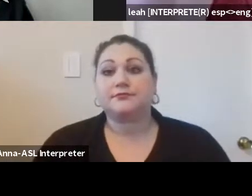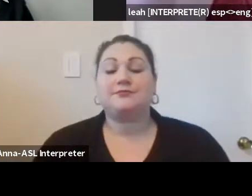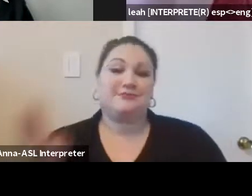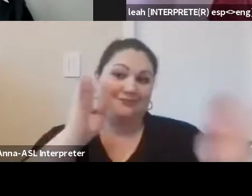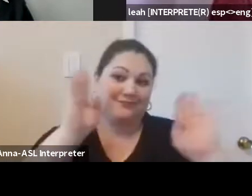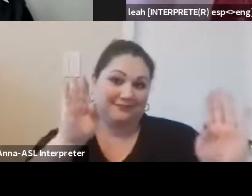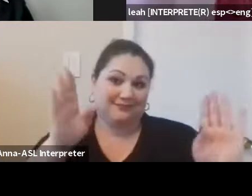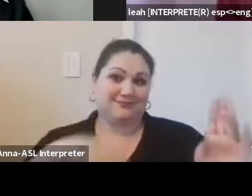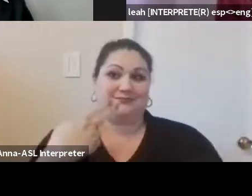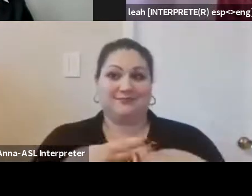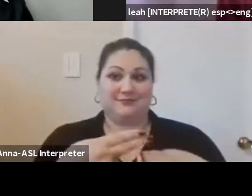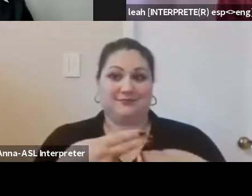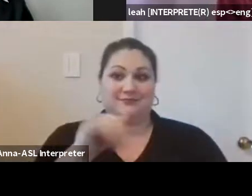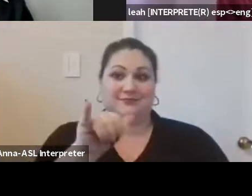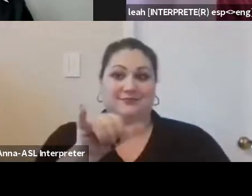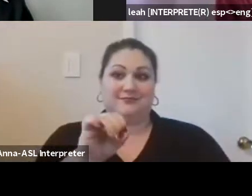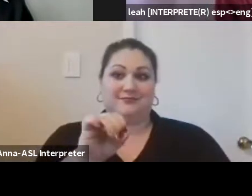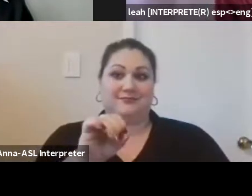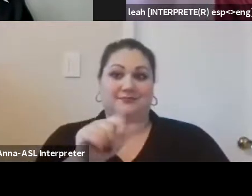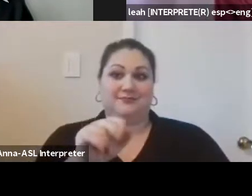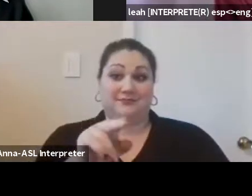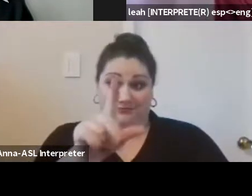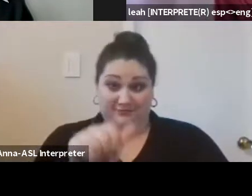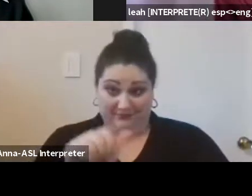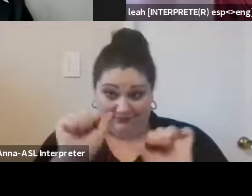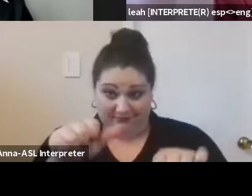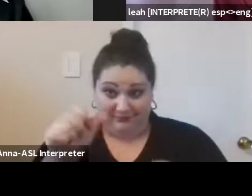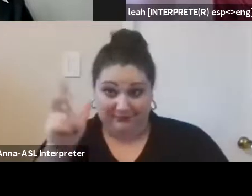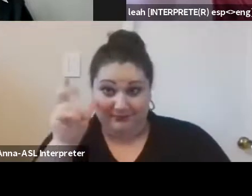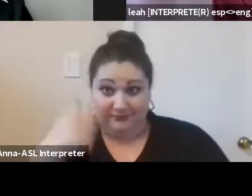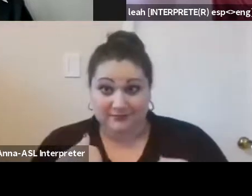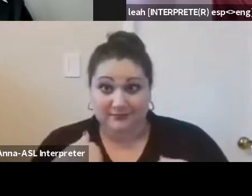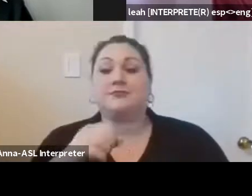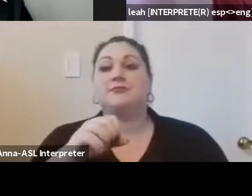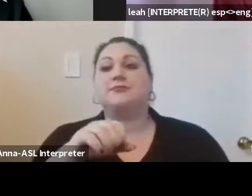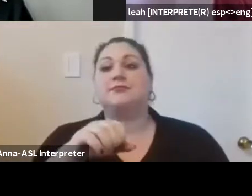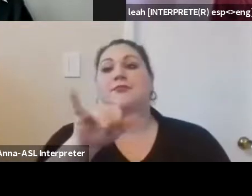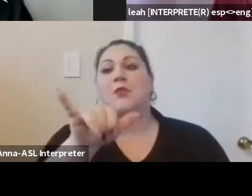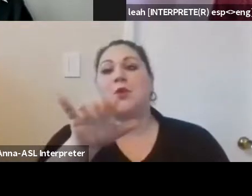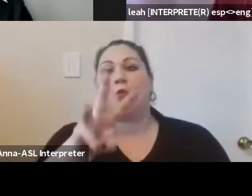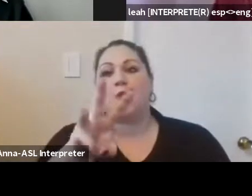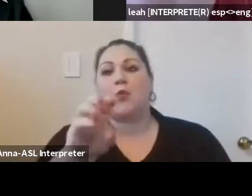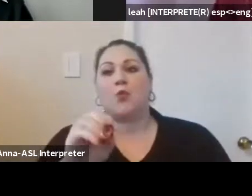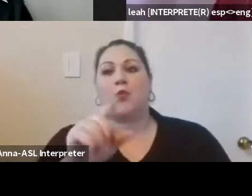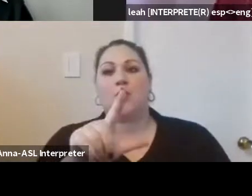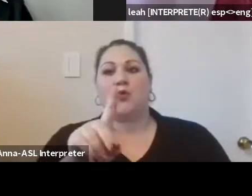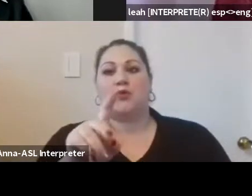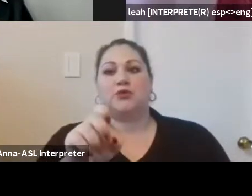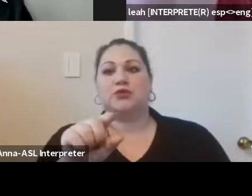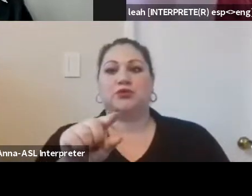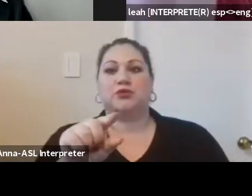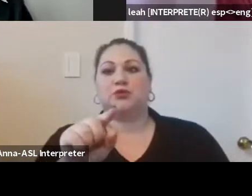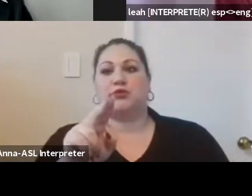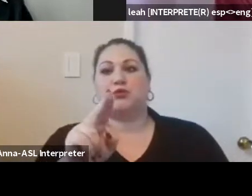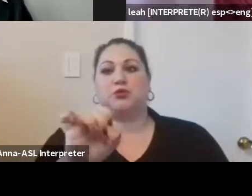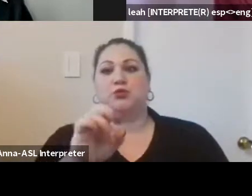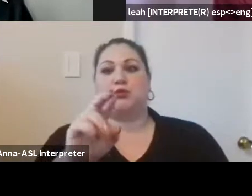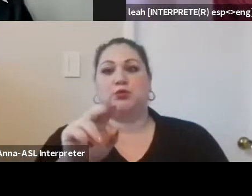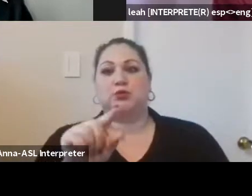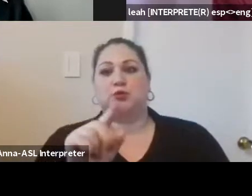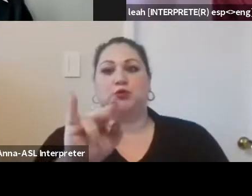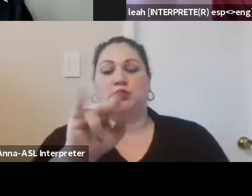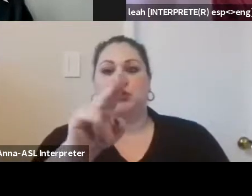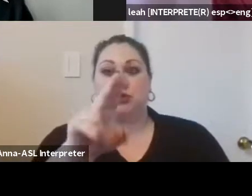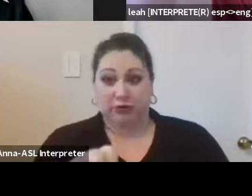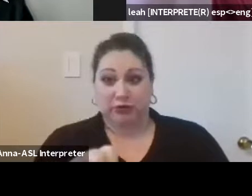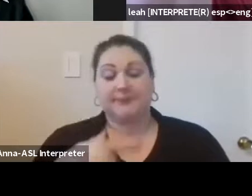Hello, my name is Yolanda Walter. Can you hear me? Yes. Okay, my name is Yolanda Walter Georges. I'm